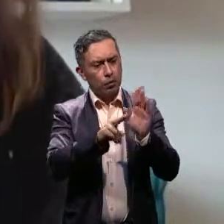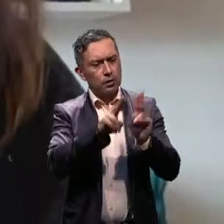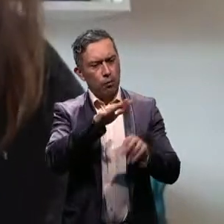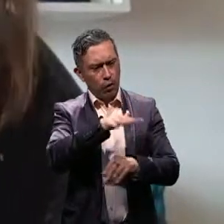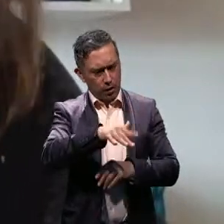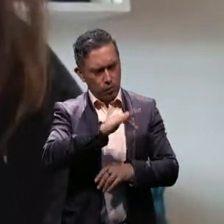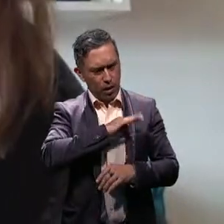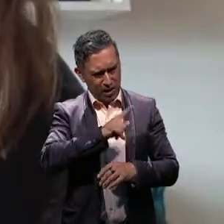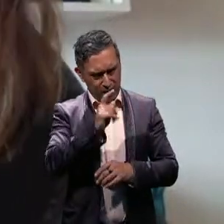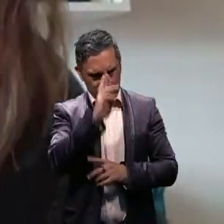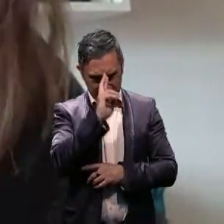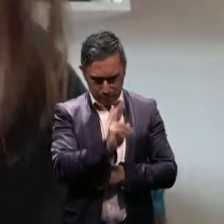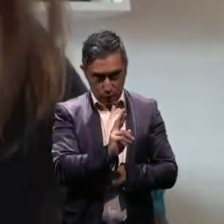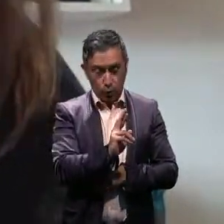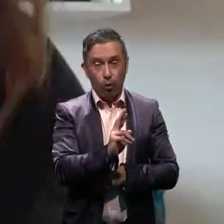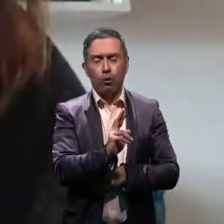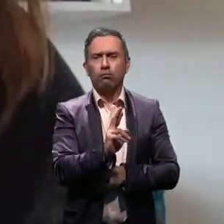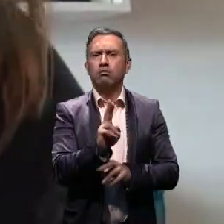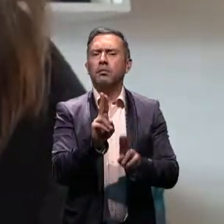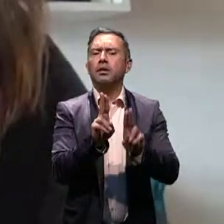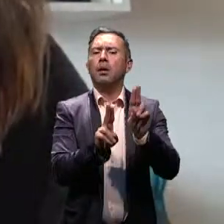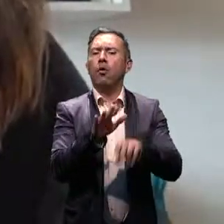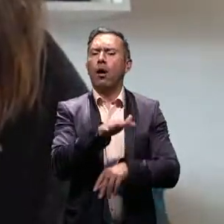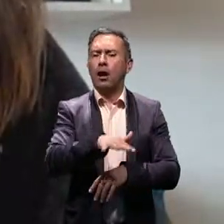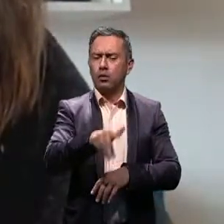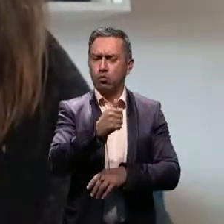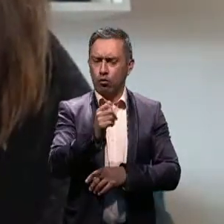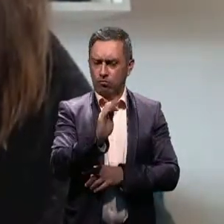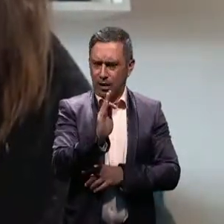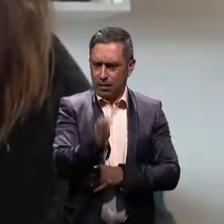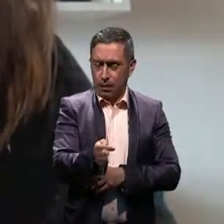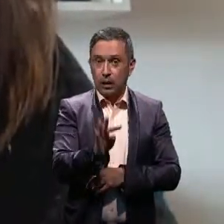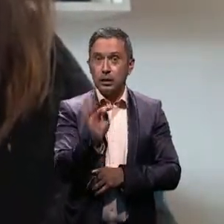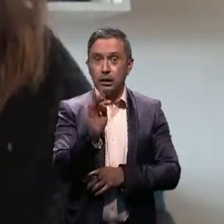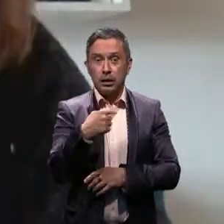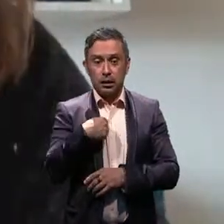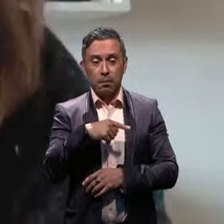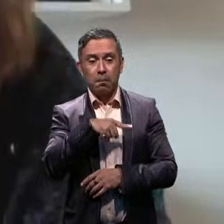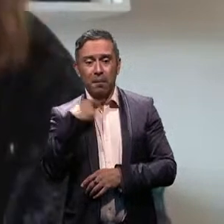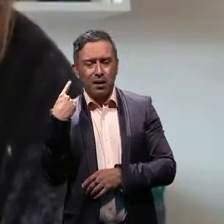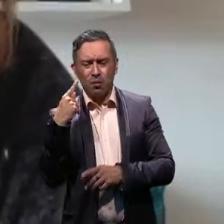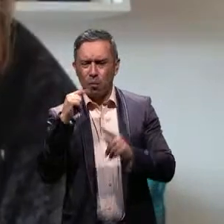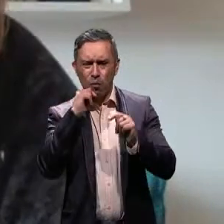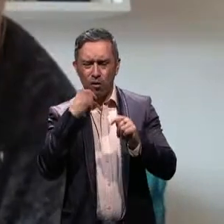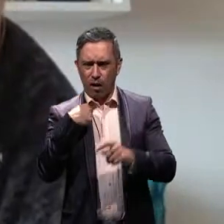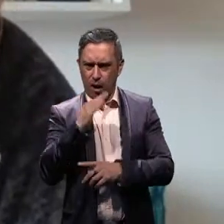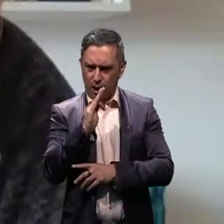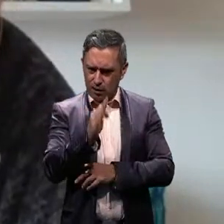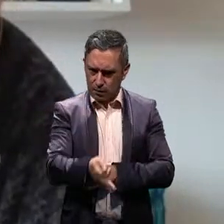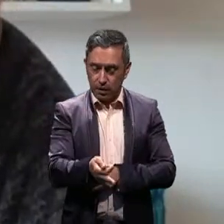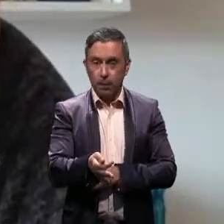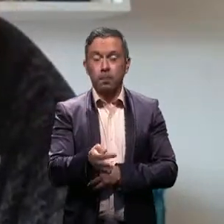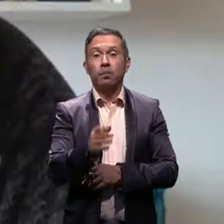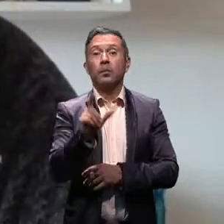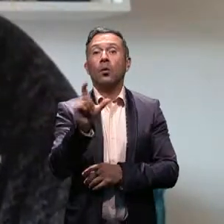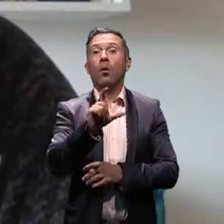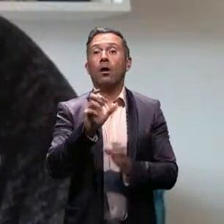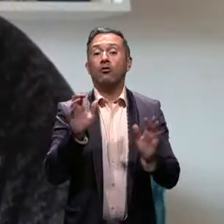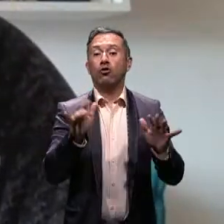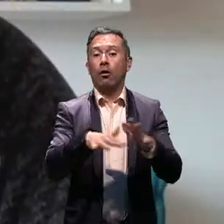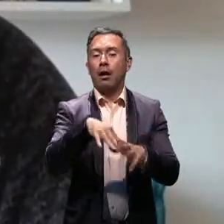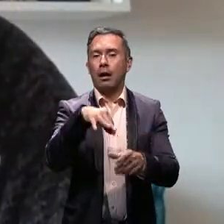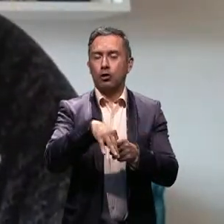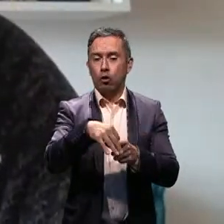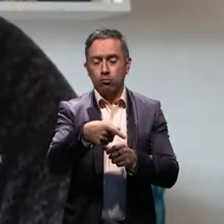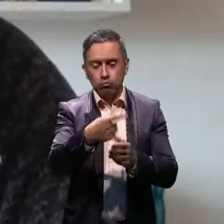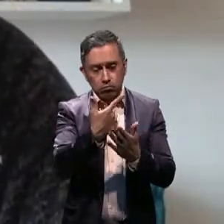commit themselves to the democratic principles and to be a gentleman or lady where we accept the